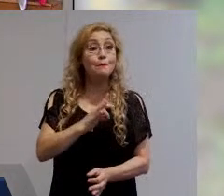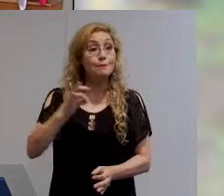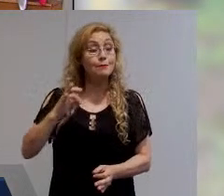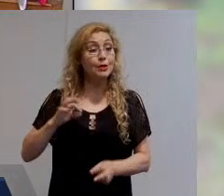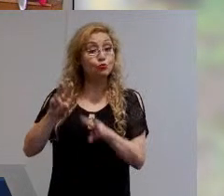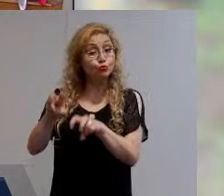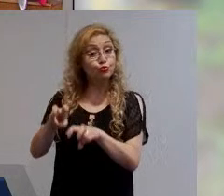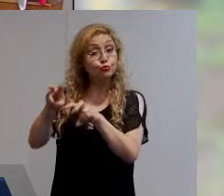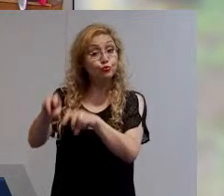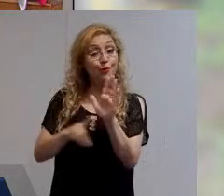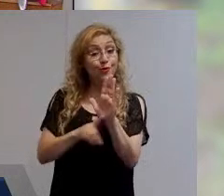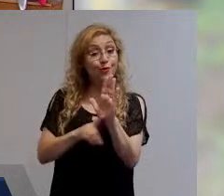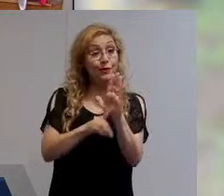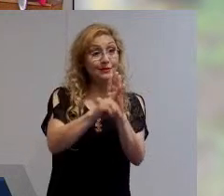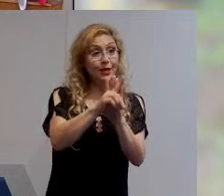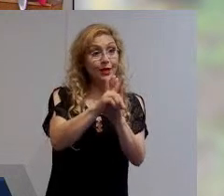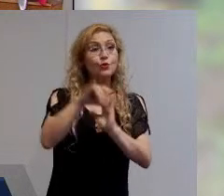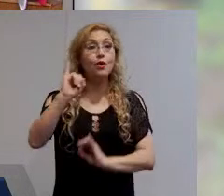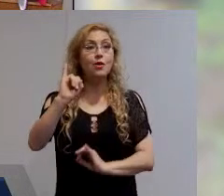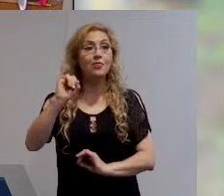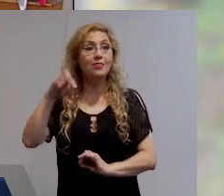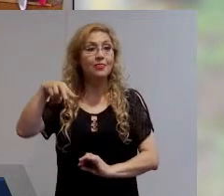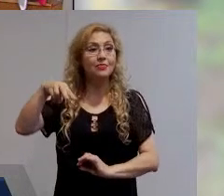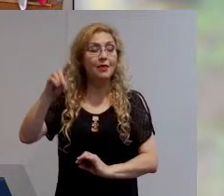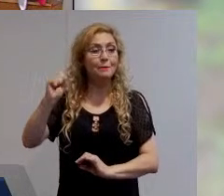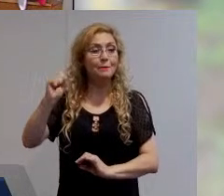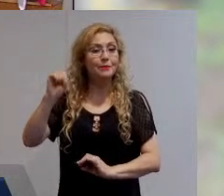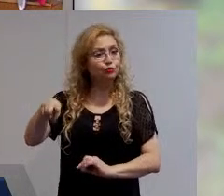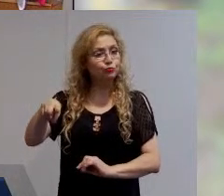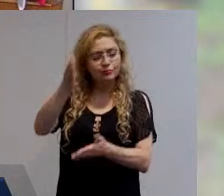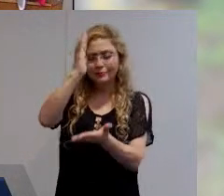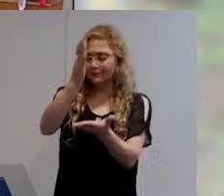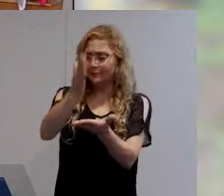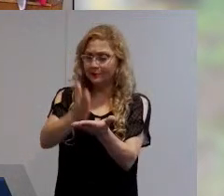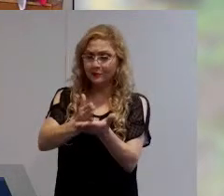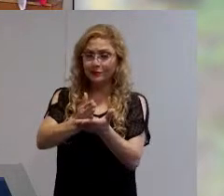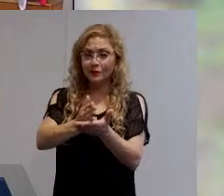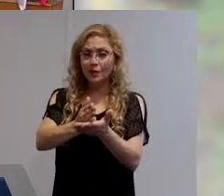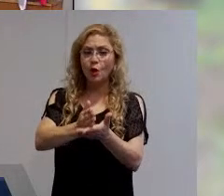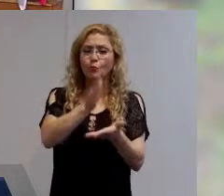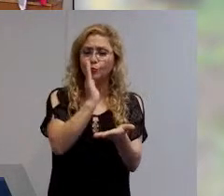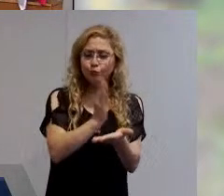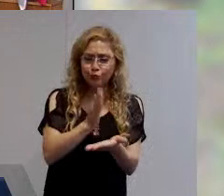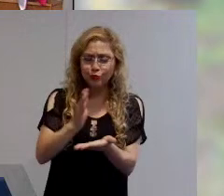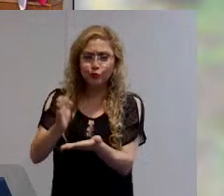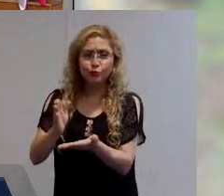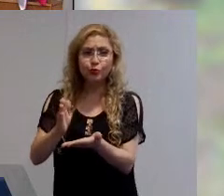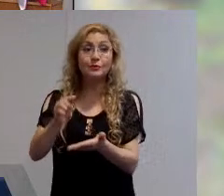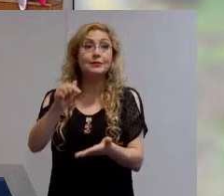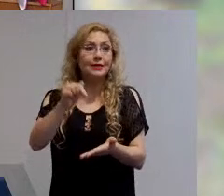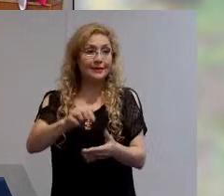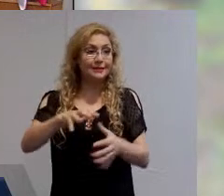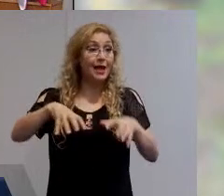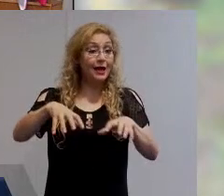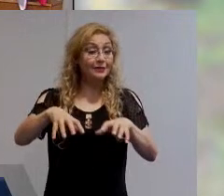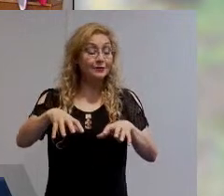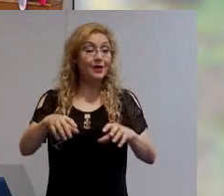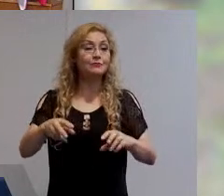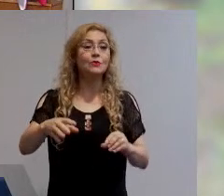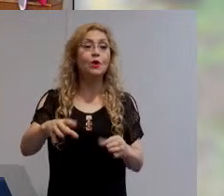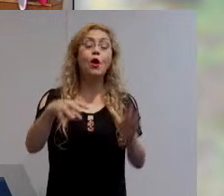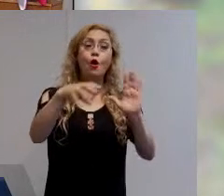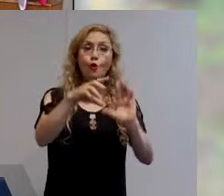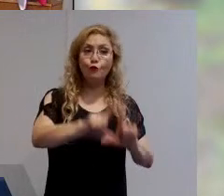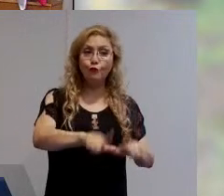National Institute for Agricultural Development, INDAP. Their support has been crucial for us to be able to